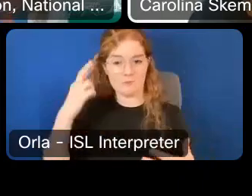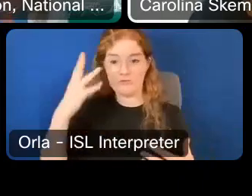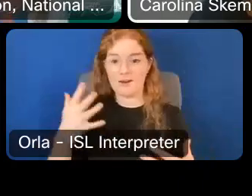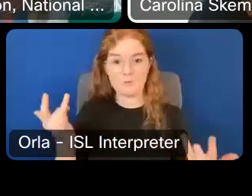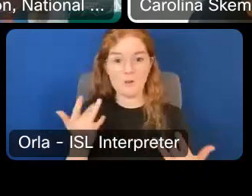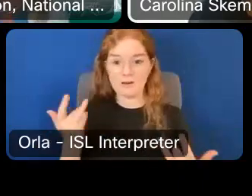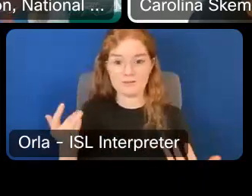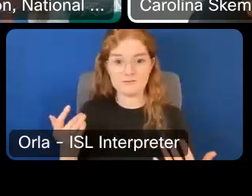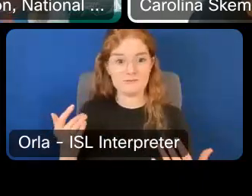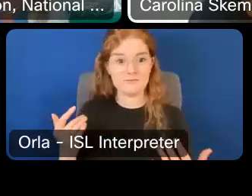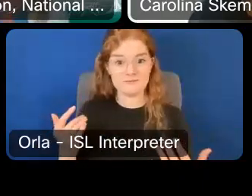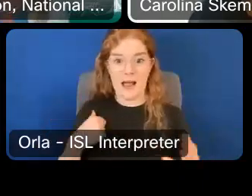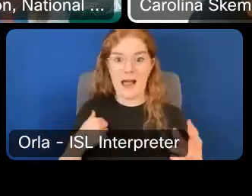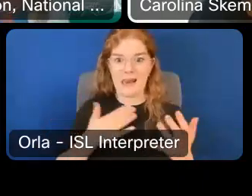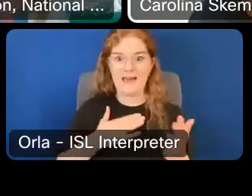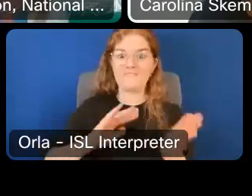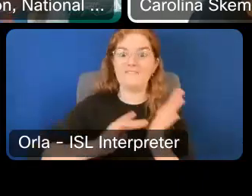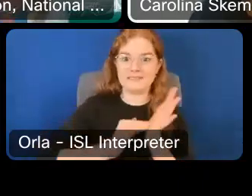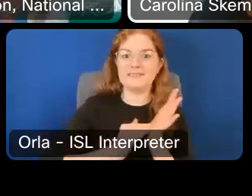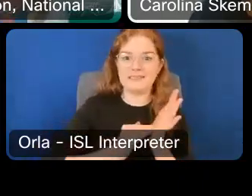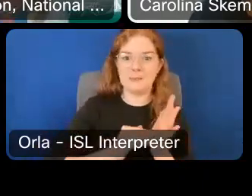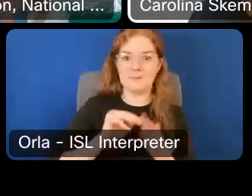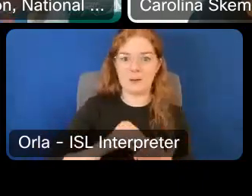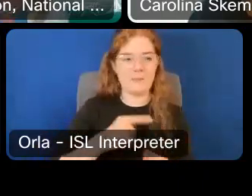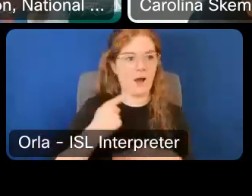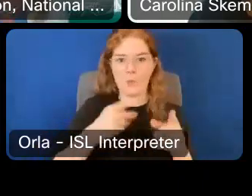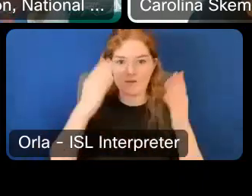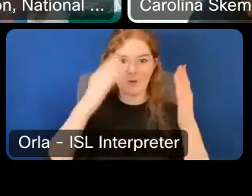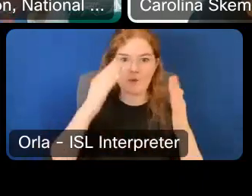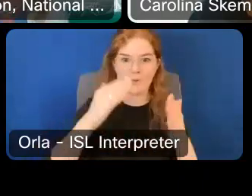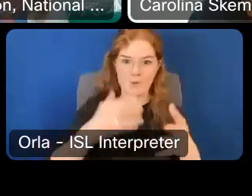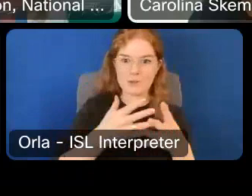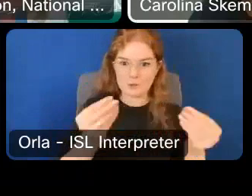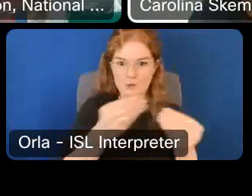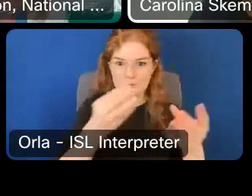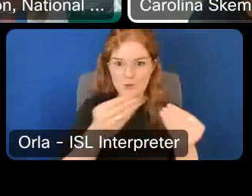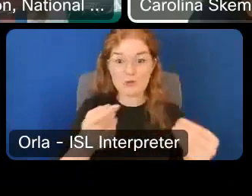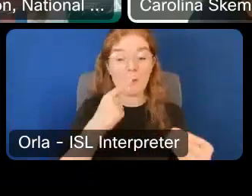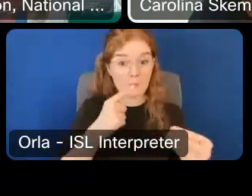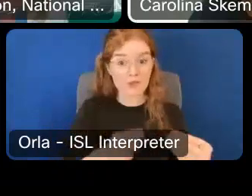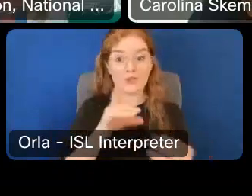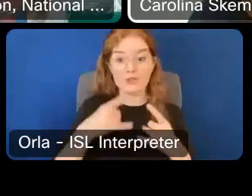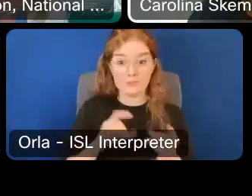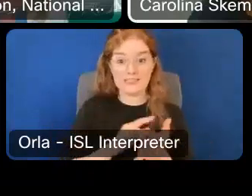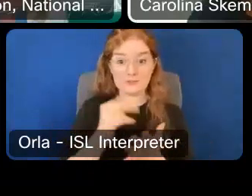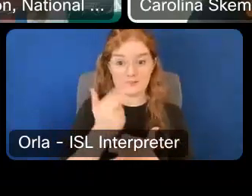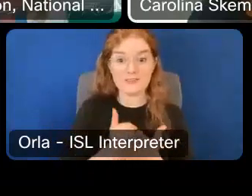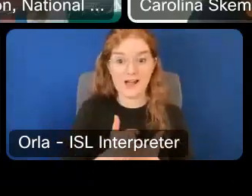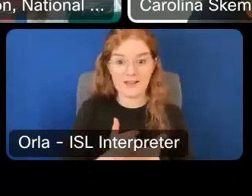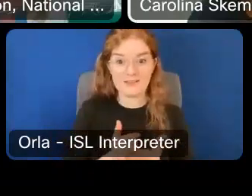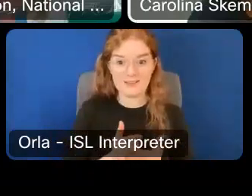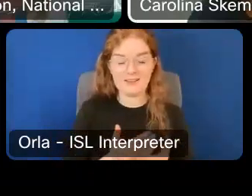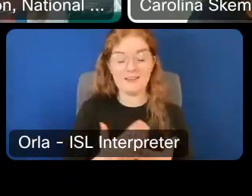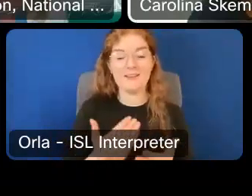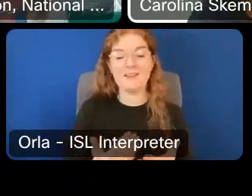that I am a fixer, and so that I am very solution focused. And what human-centered design really, I think, something that kind